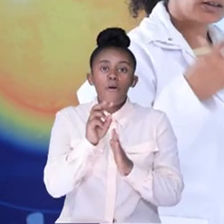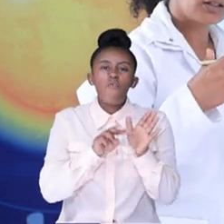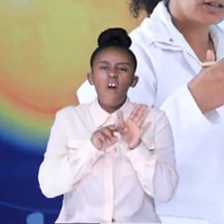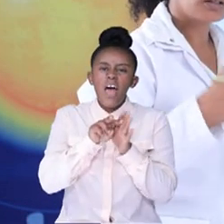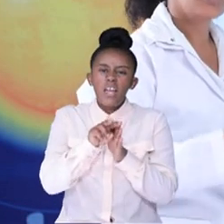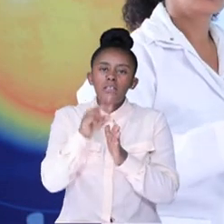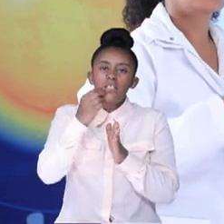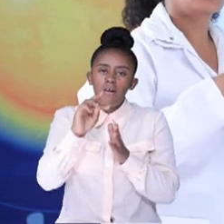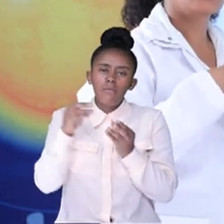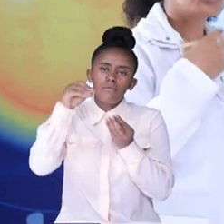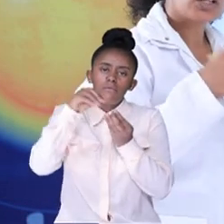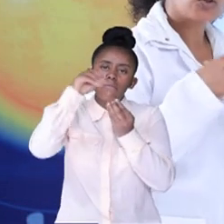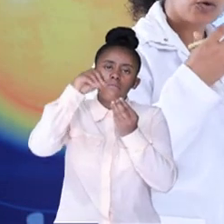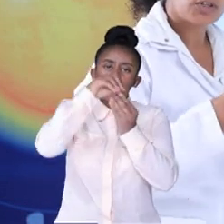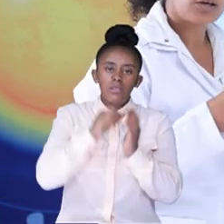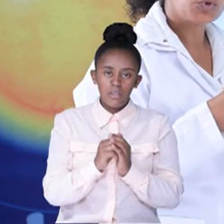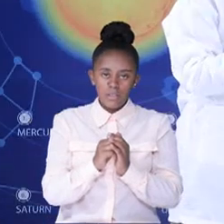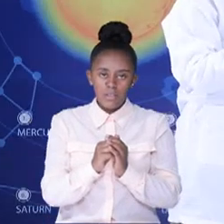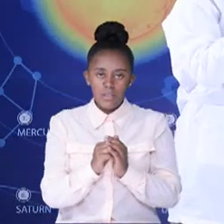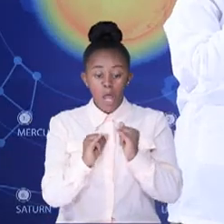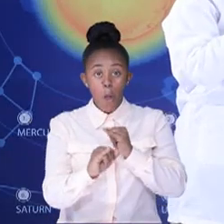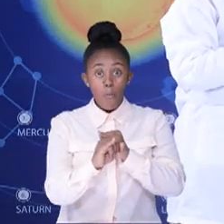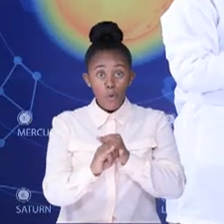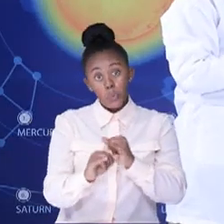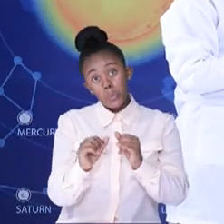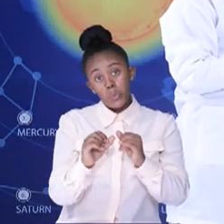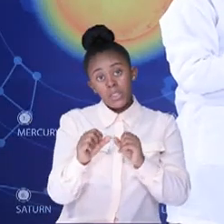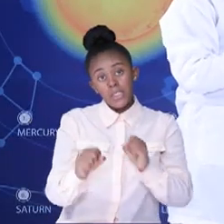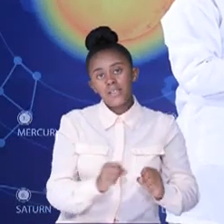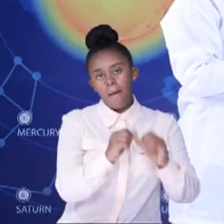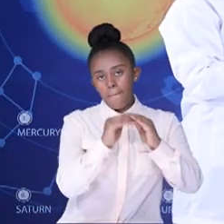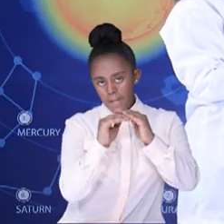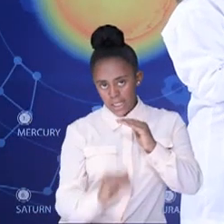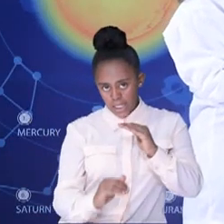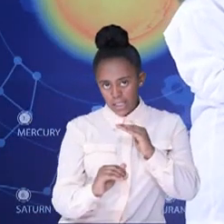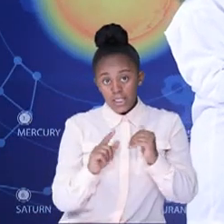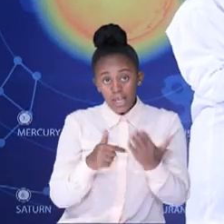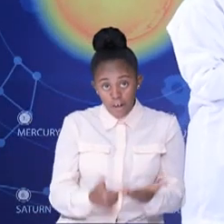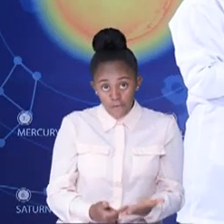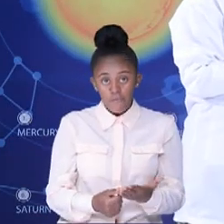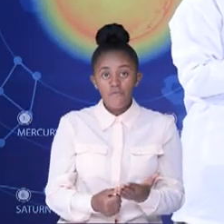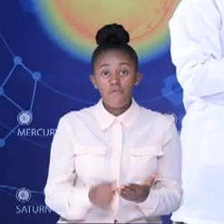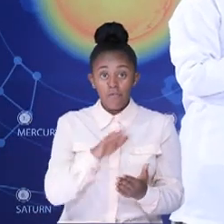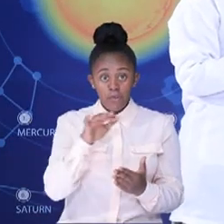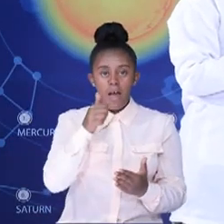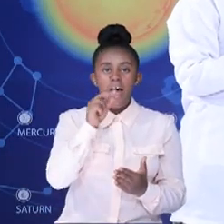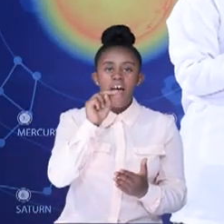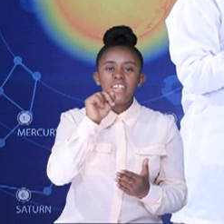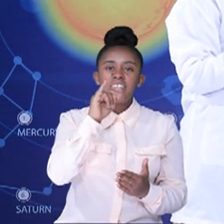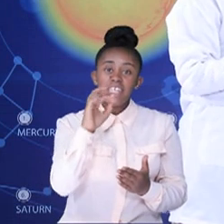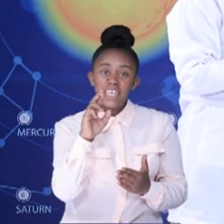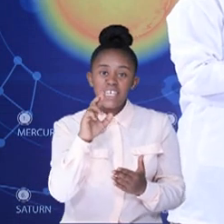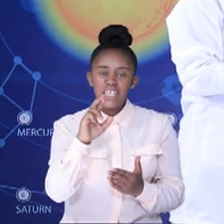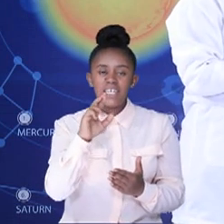virus increases, the efficiency of the immune system decreases. Therefore, these antiretroviral drugs